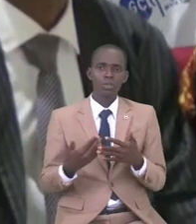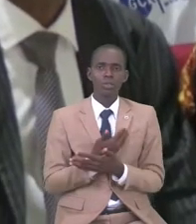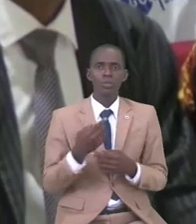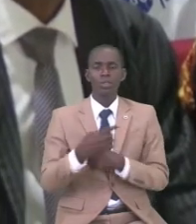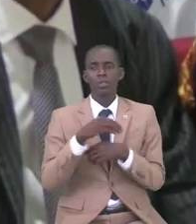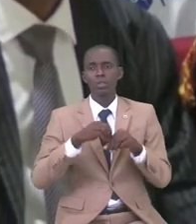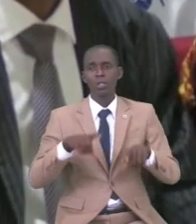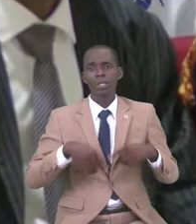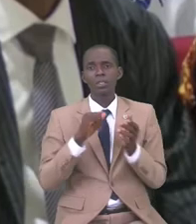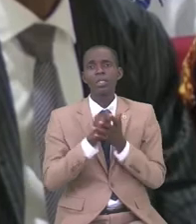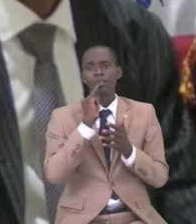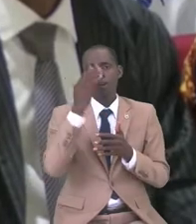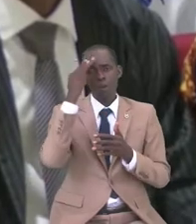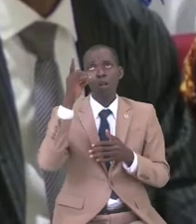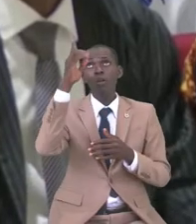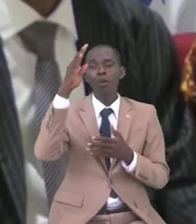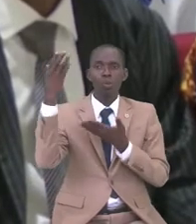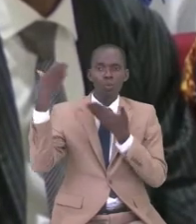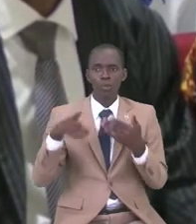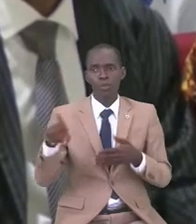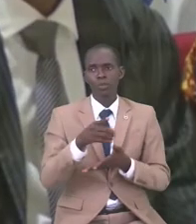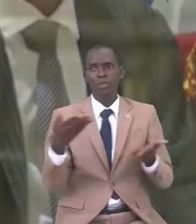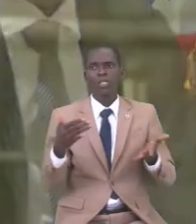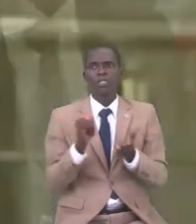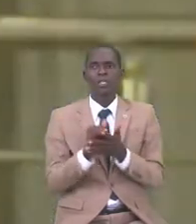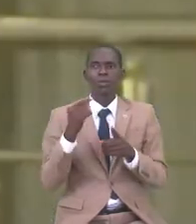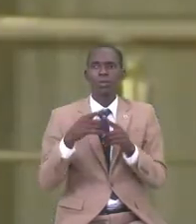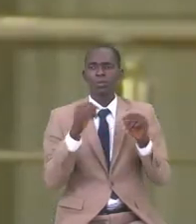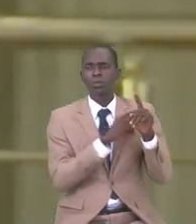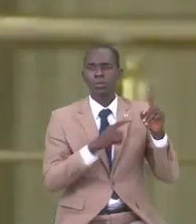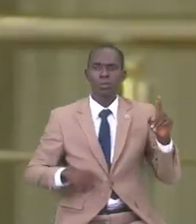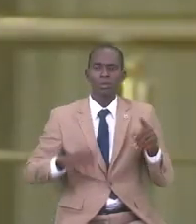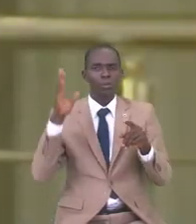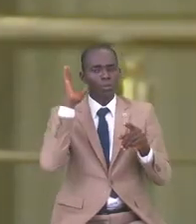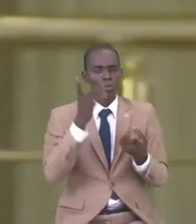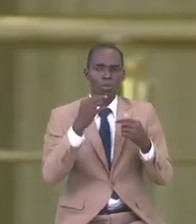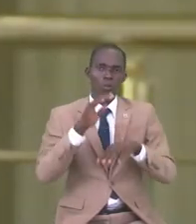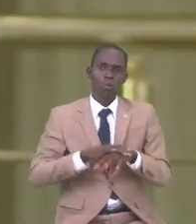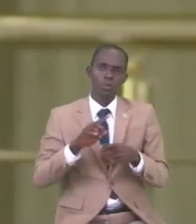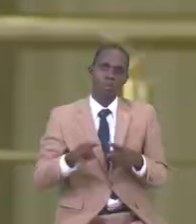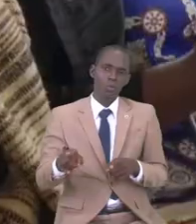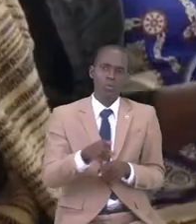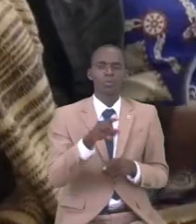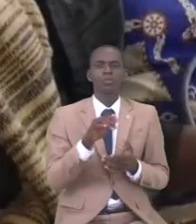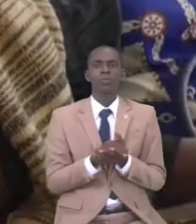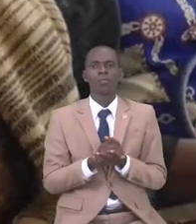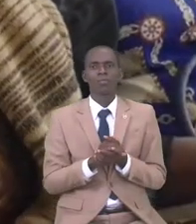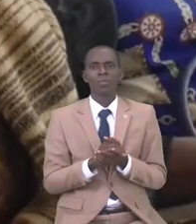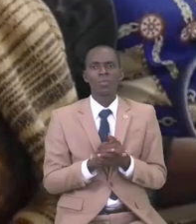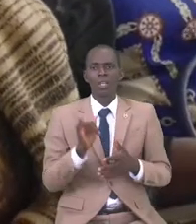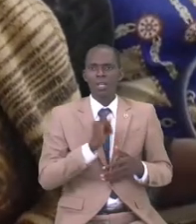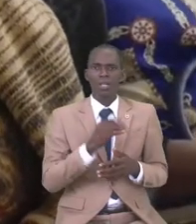brought you here, that the word of the Lord will come unto you. I see that you